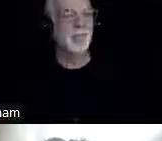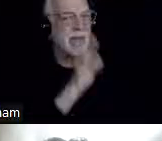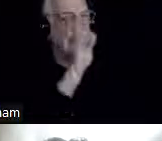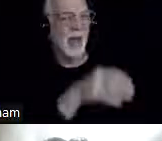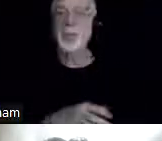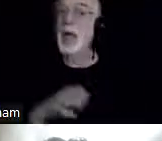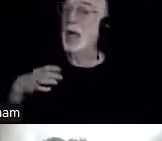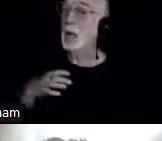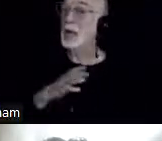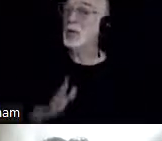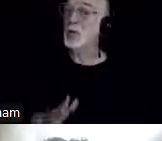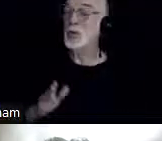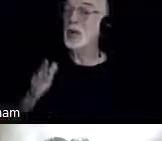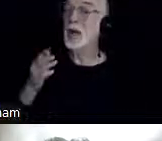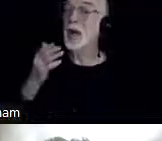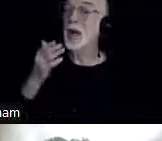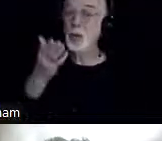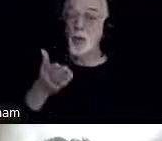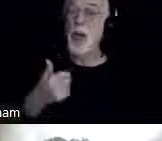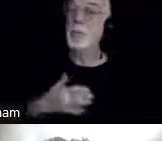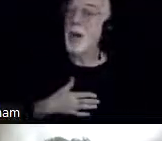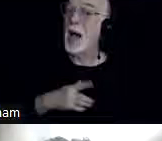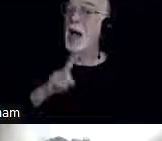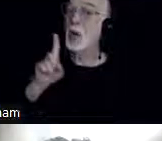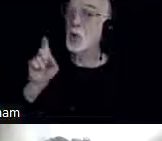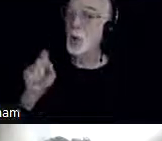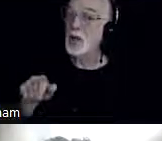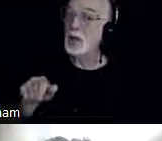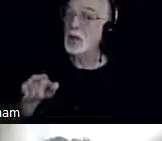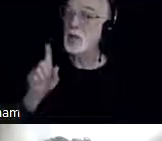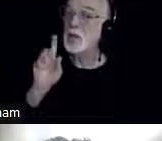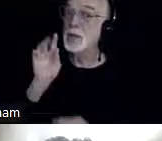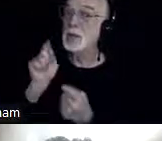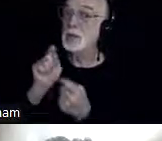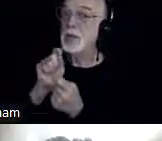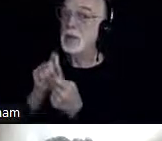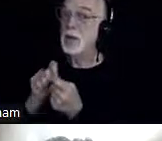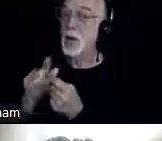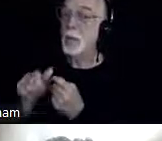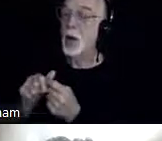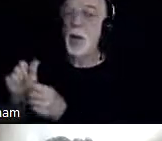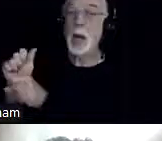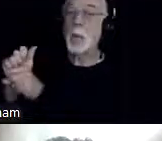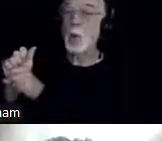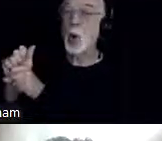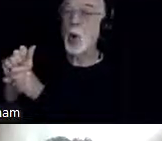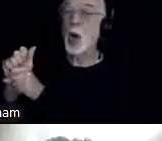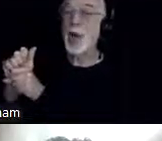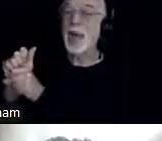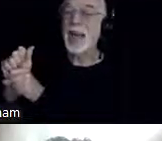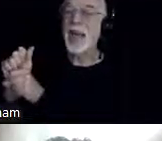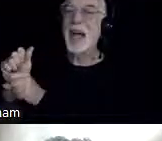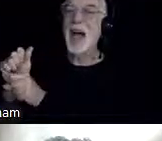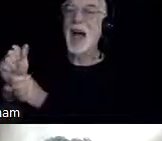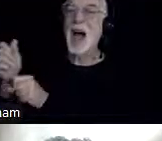Commissioner Nisengro here. I have a question about specifically when employees ask for accommodation and they